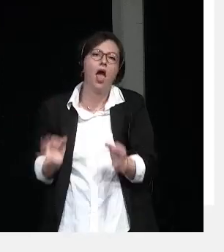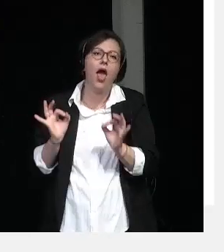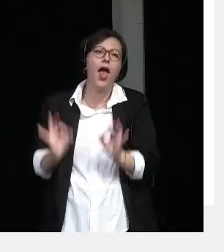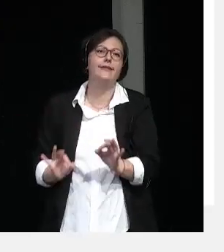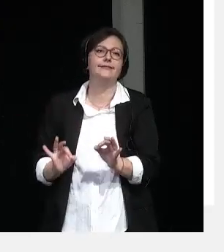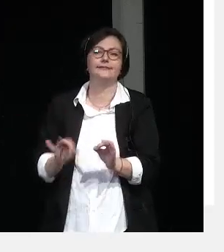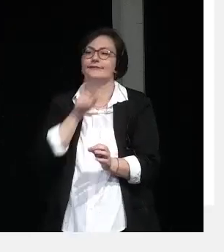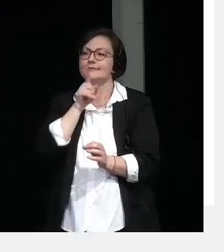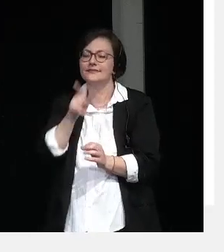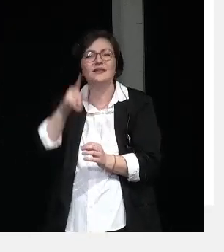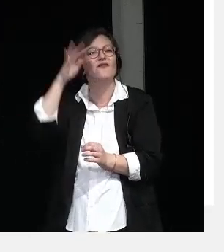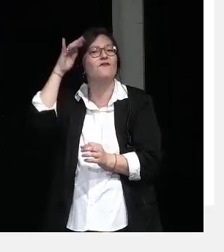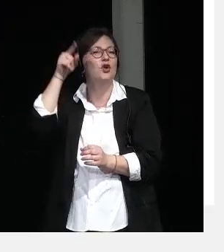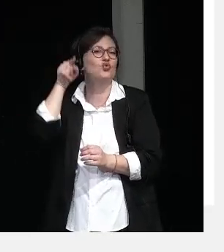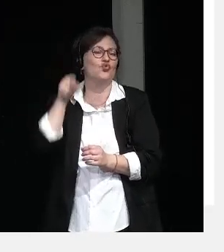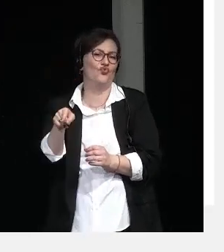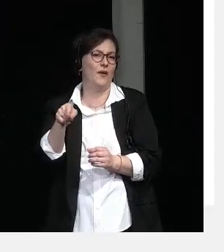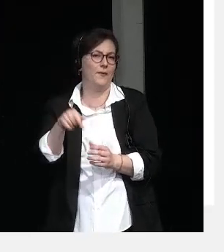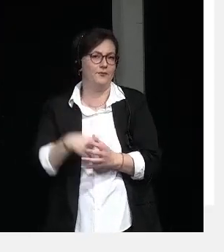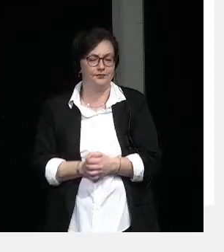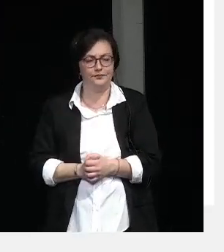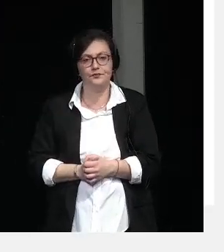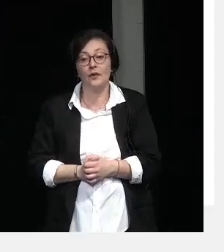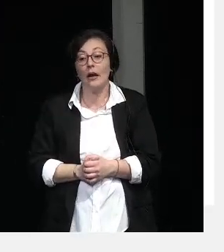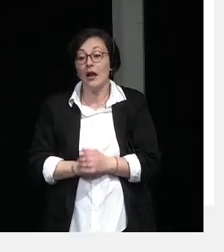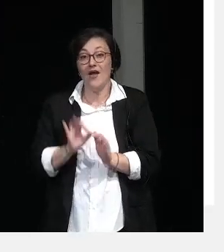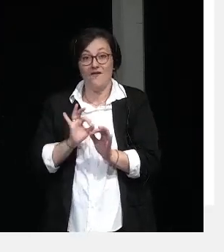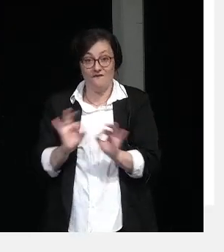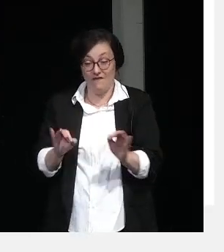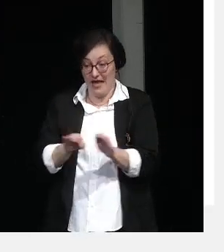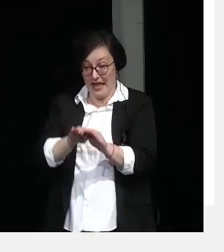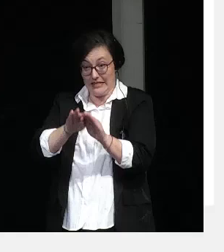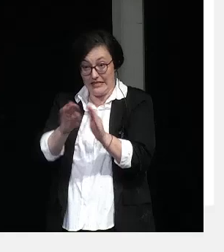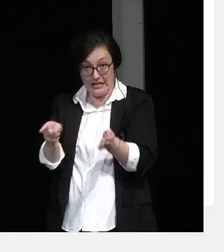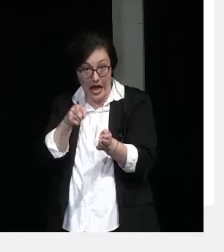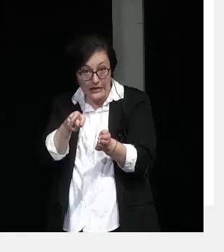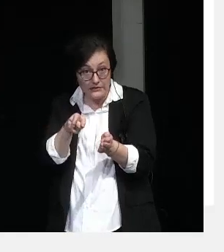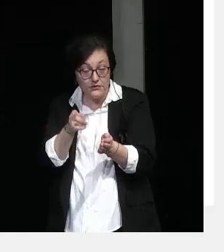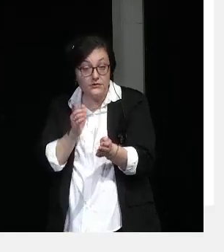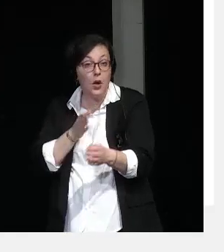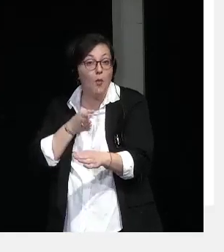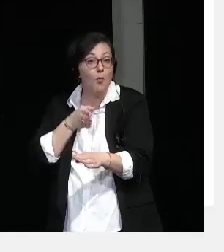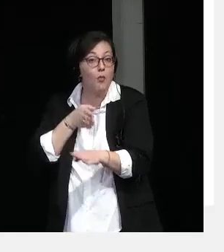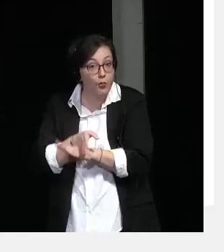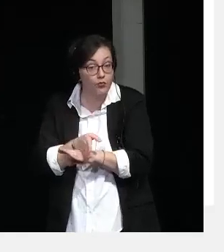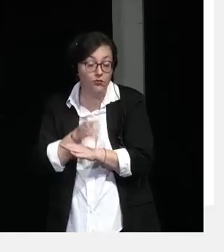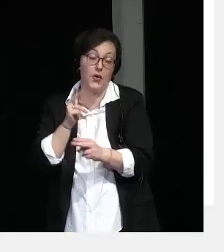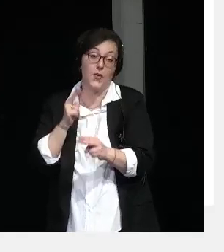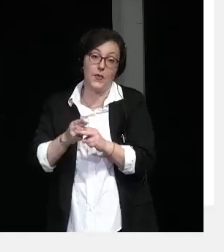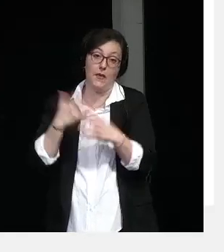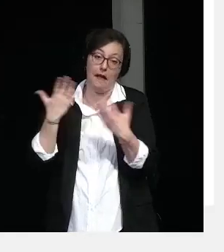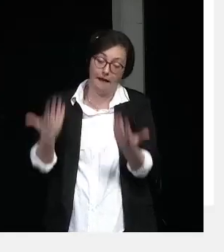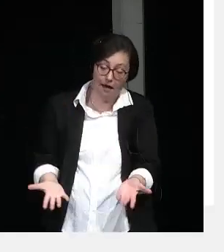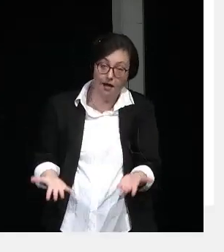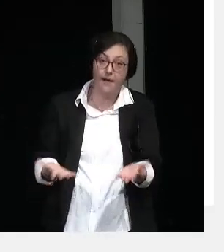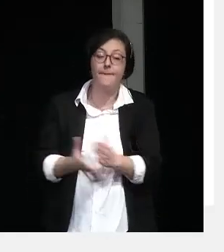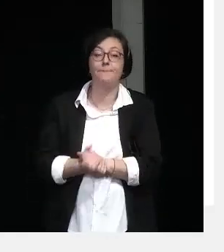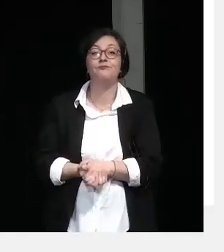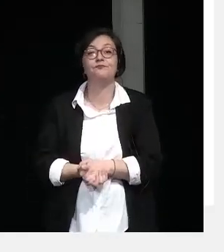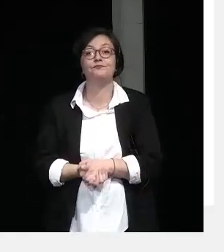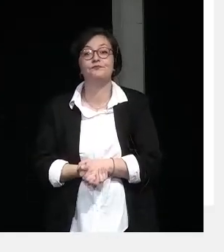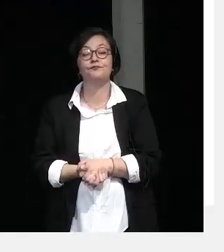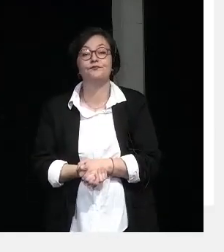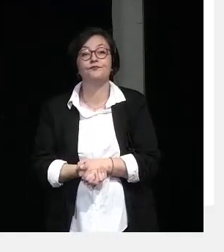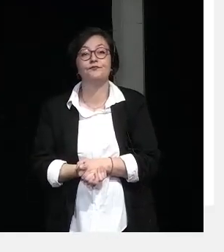an accessible classroom is quite important as well, but really true universal design,